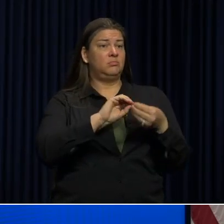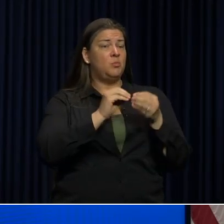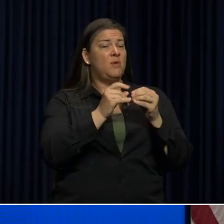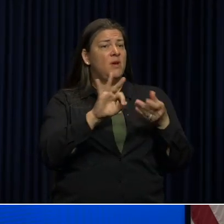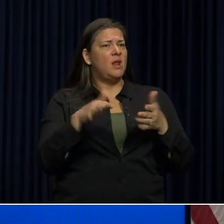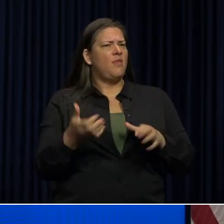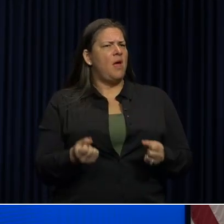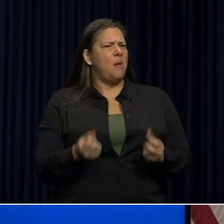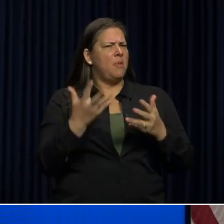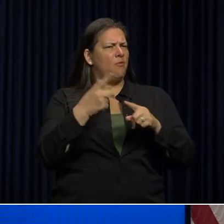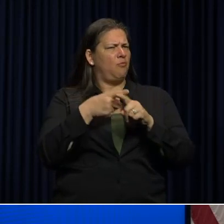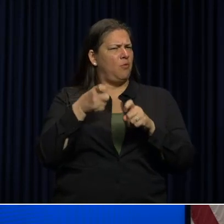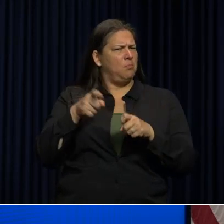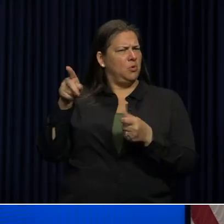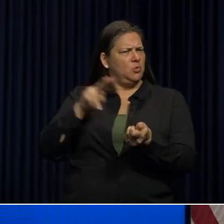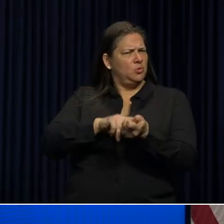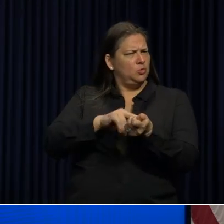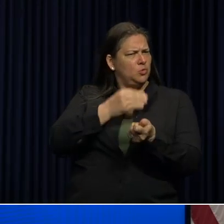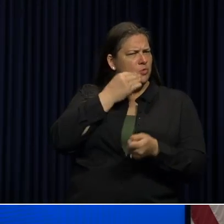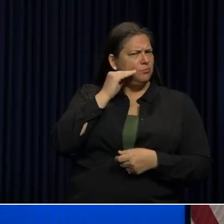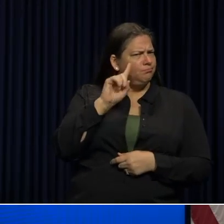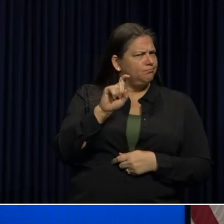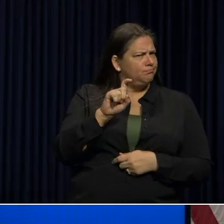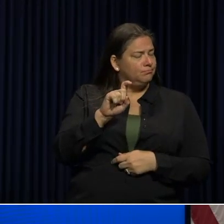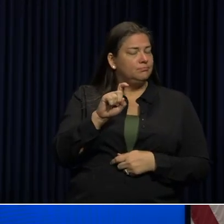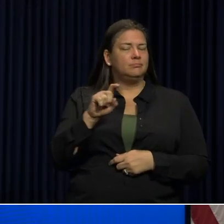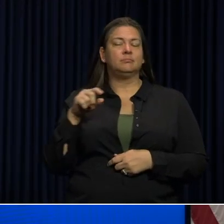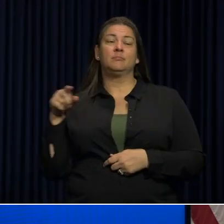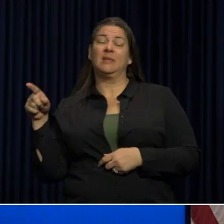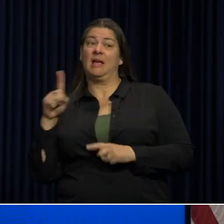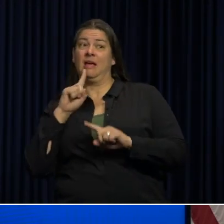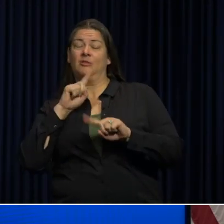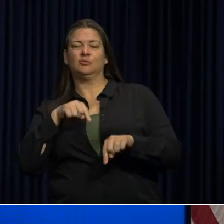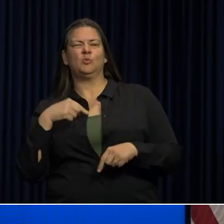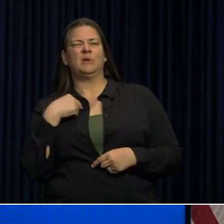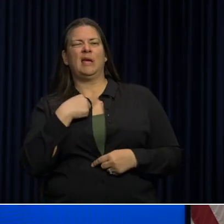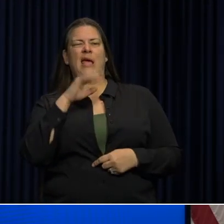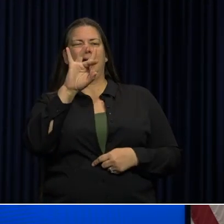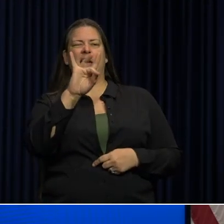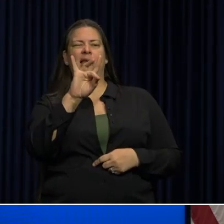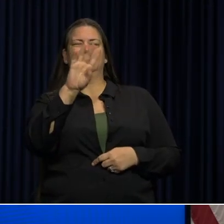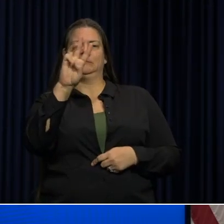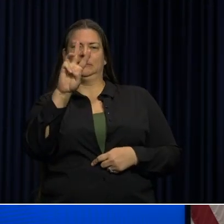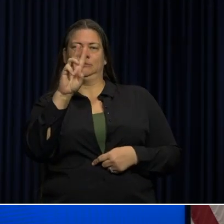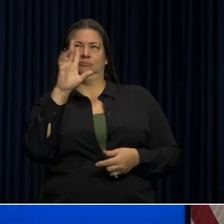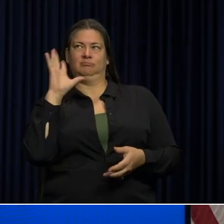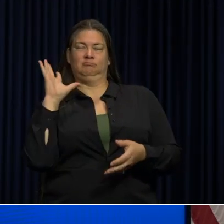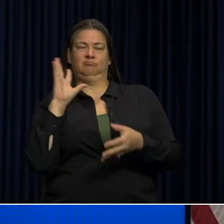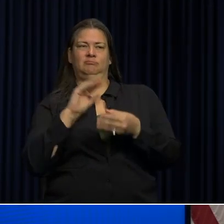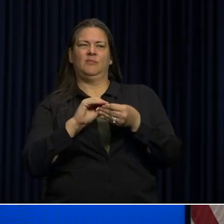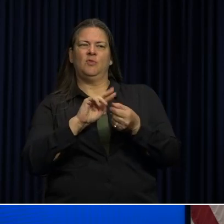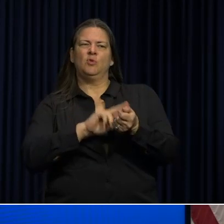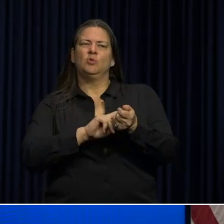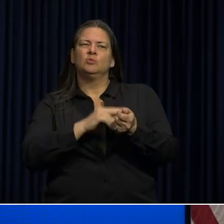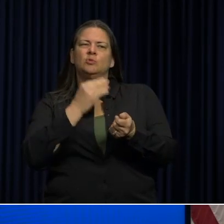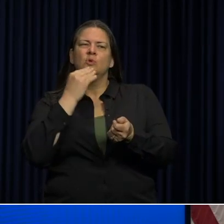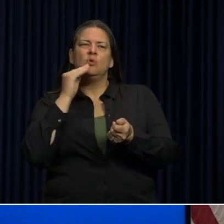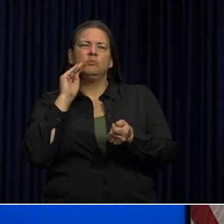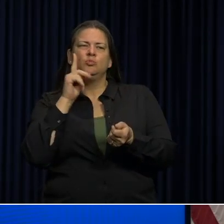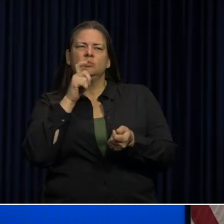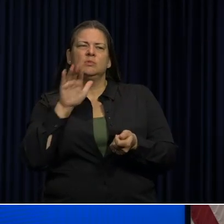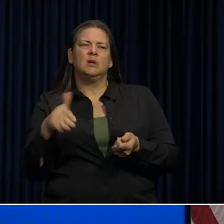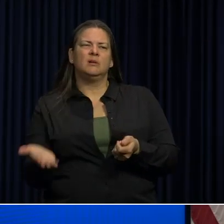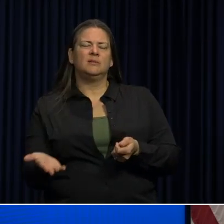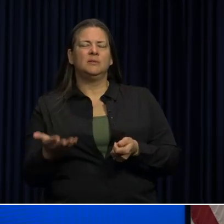related? So we are 86 of today's total, which is just